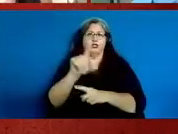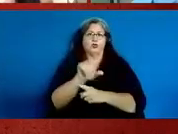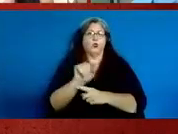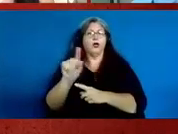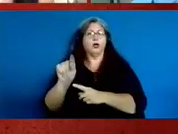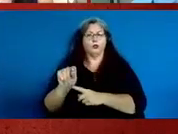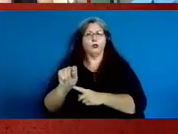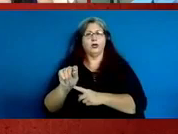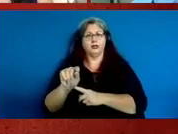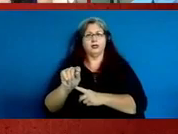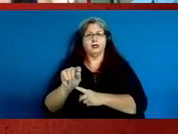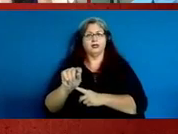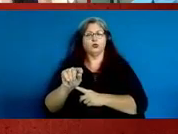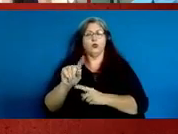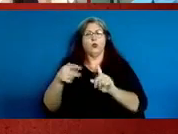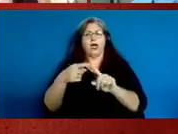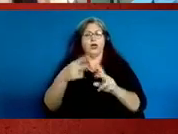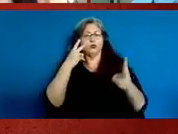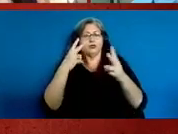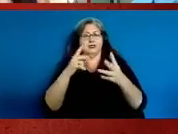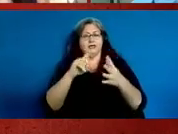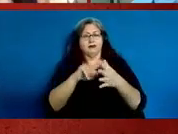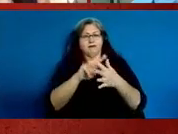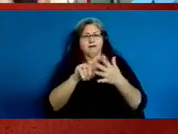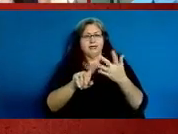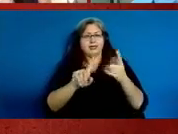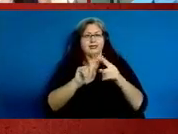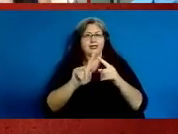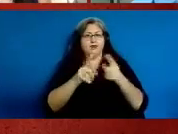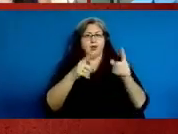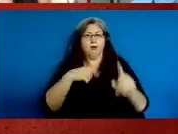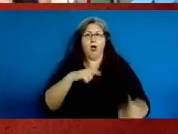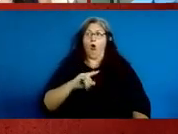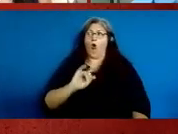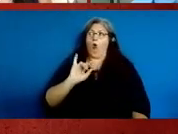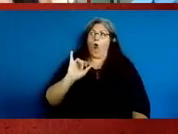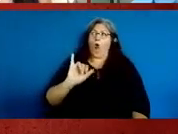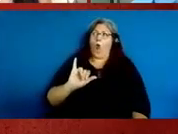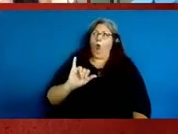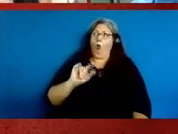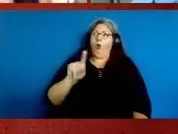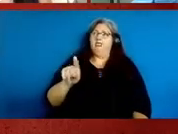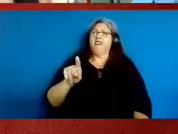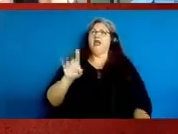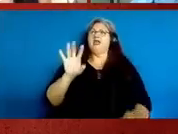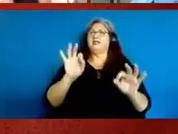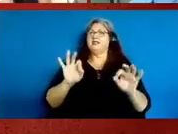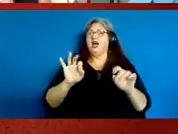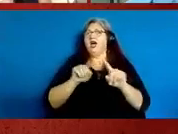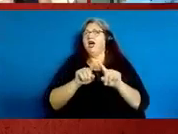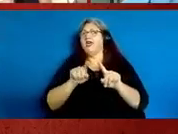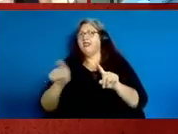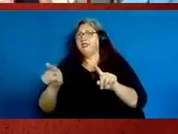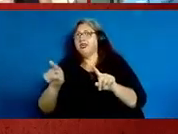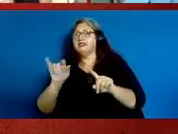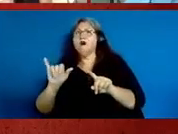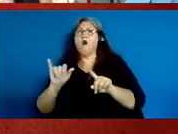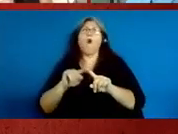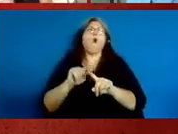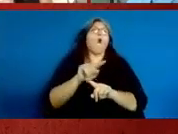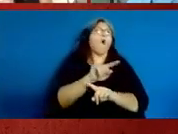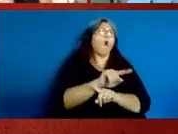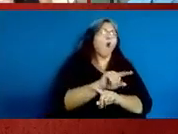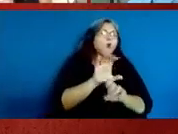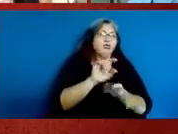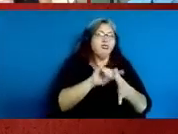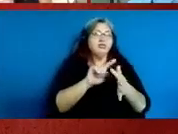and as each of these things is happening, I'm like, oh, they went this way with her. I'm like, oh, they went this way with her. They went that